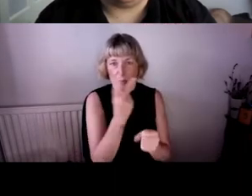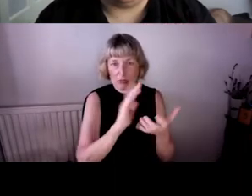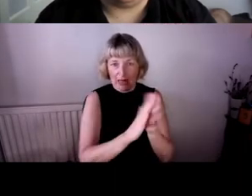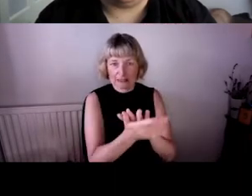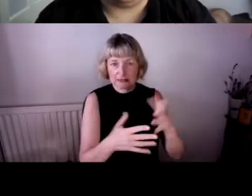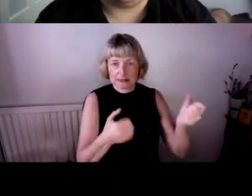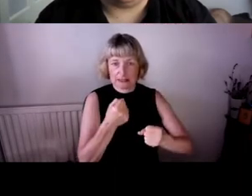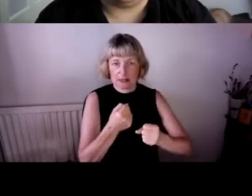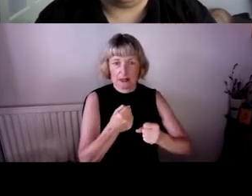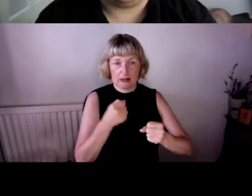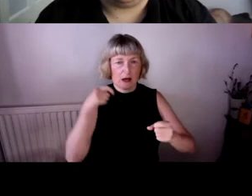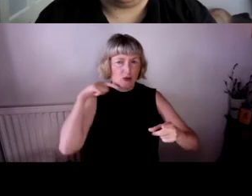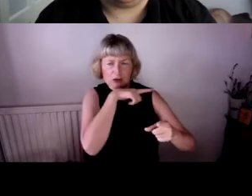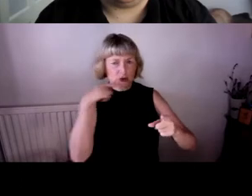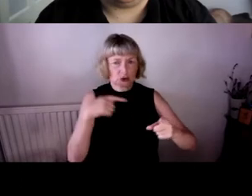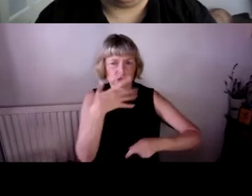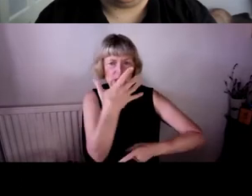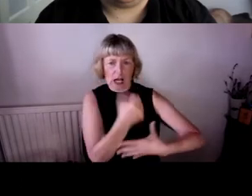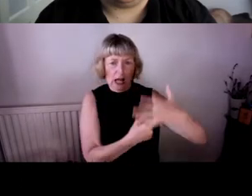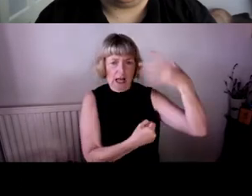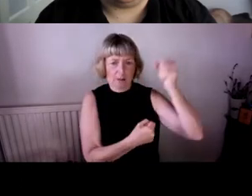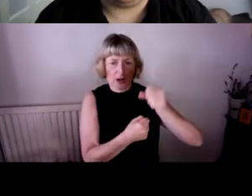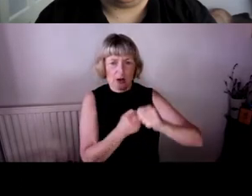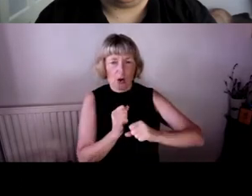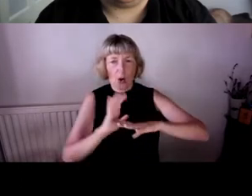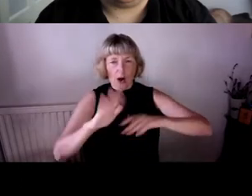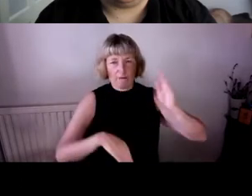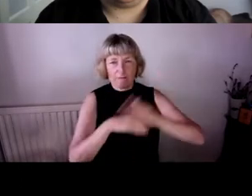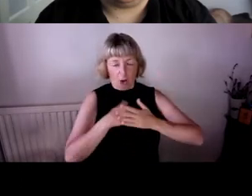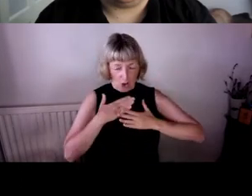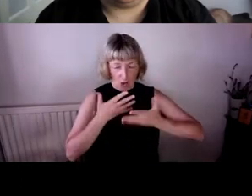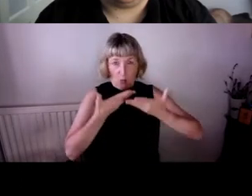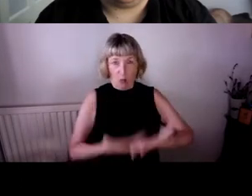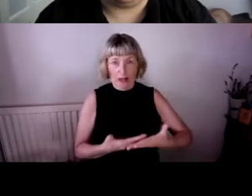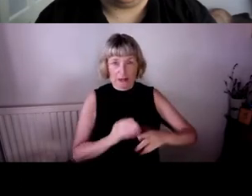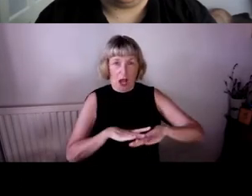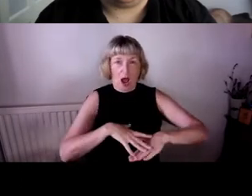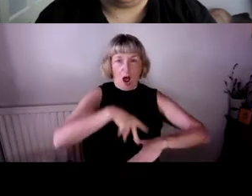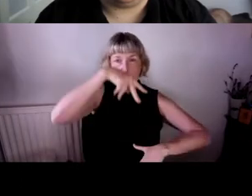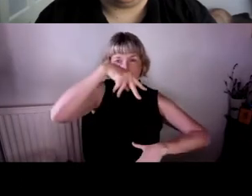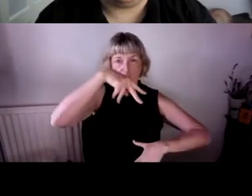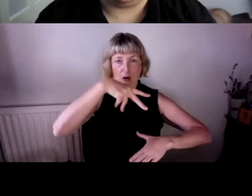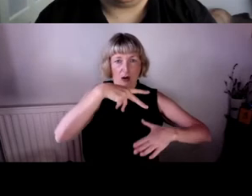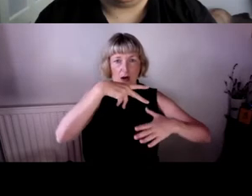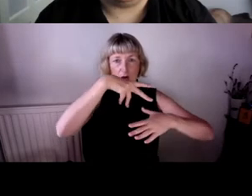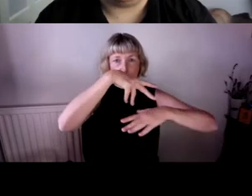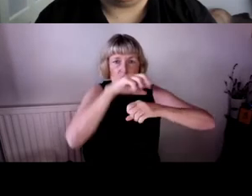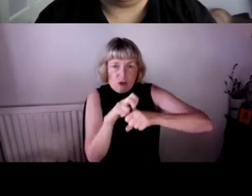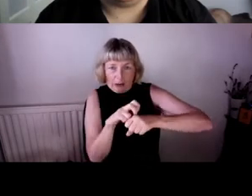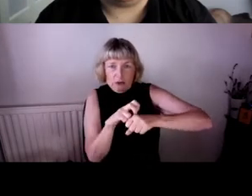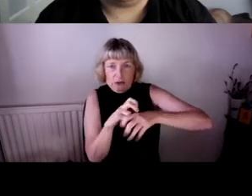Rushing climb, pulling up all my weight off the ground, and crouch and climb, and crouch